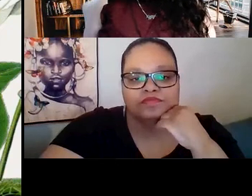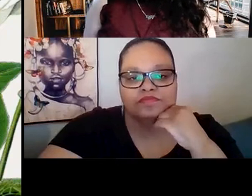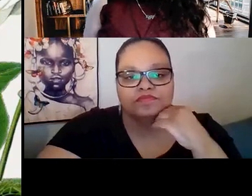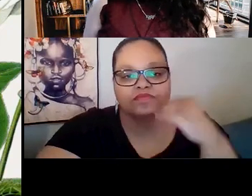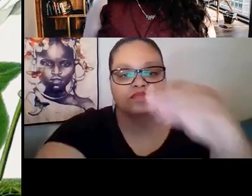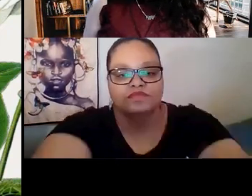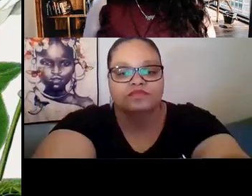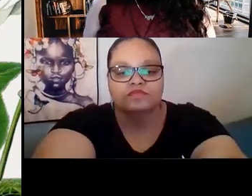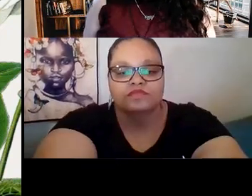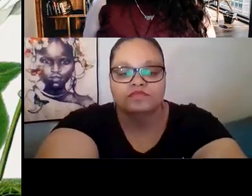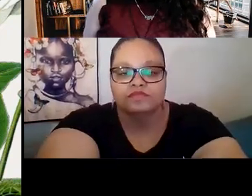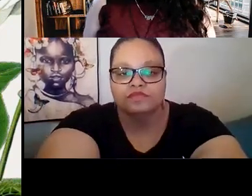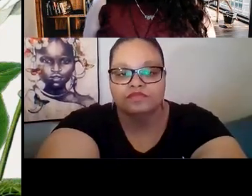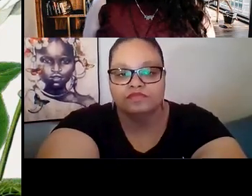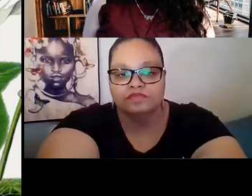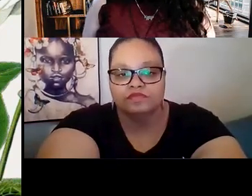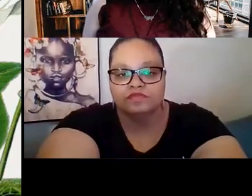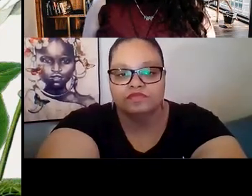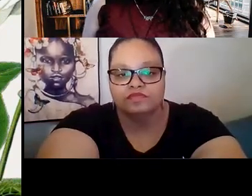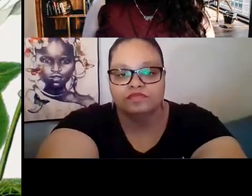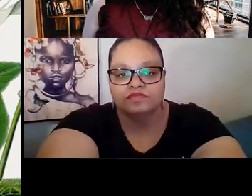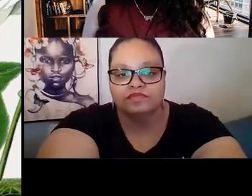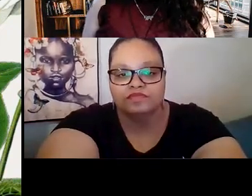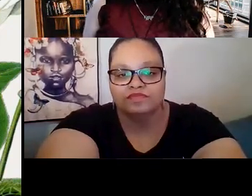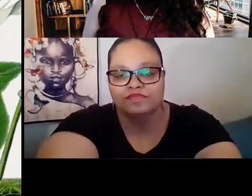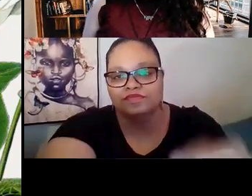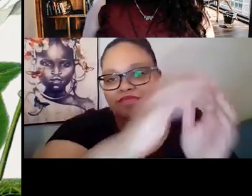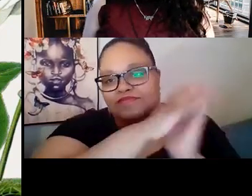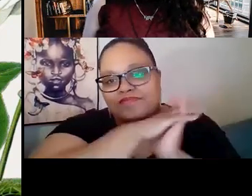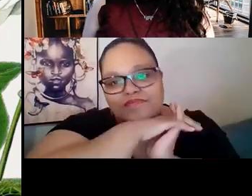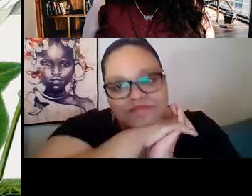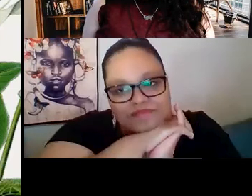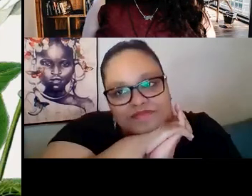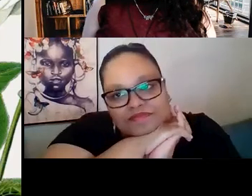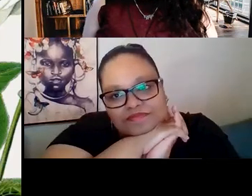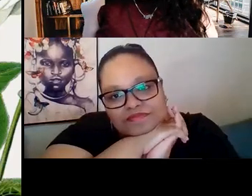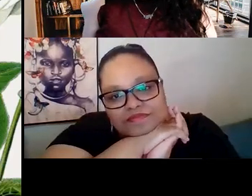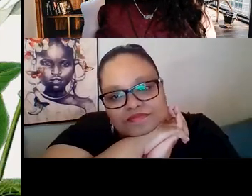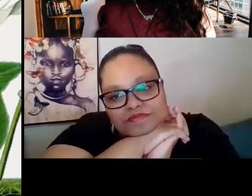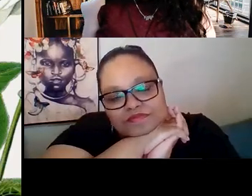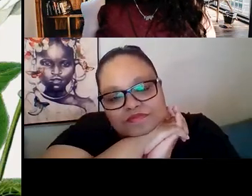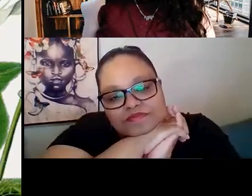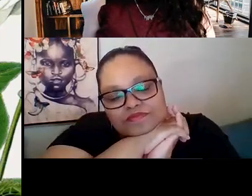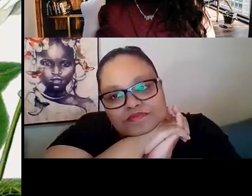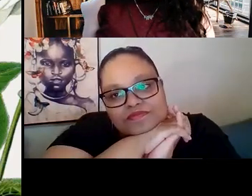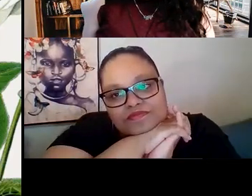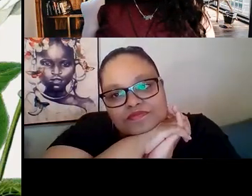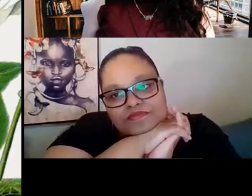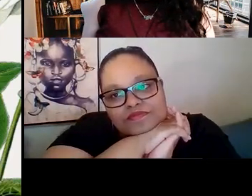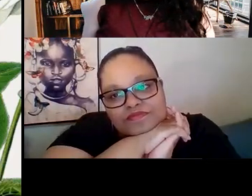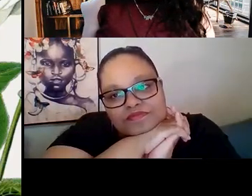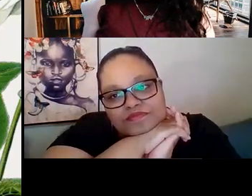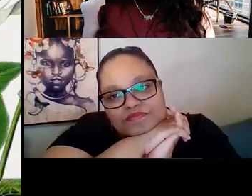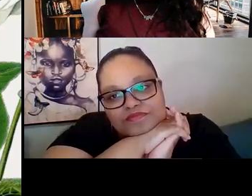as a soft spiritual moment of my bubby finally seeing me at the end of her life, but I can't help but wonder if she